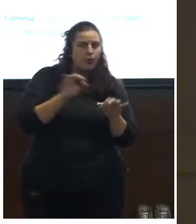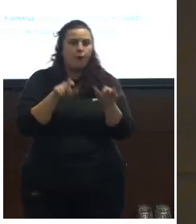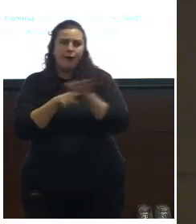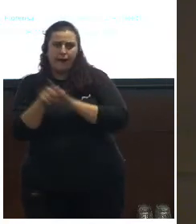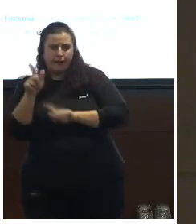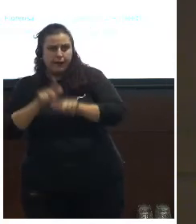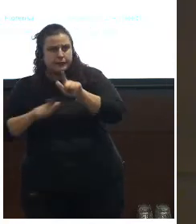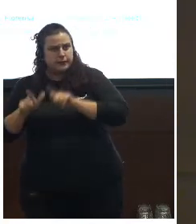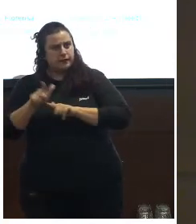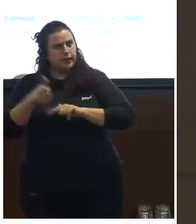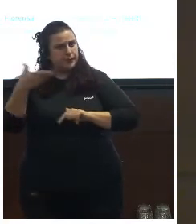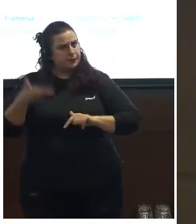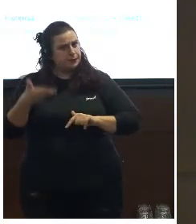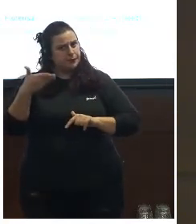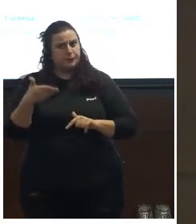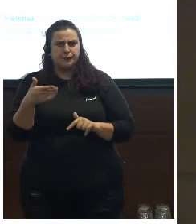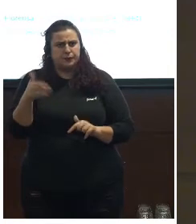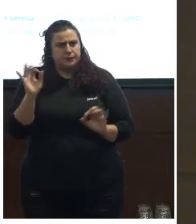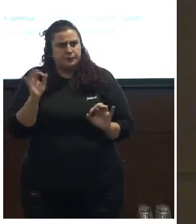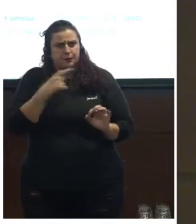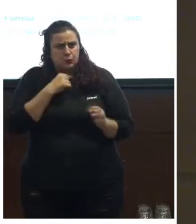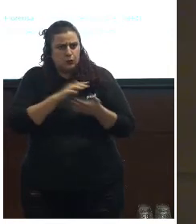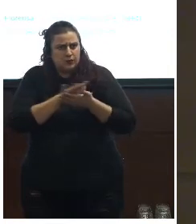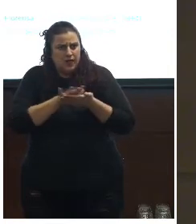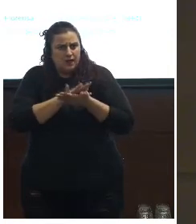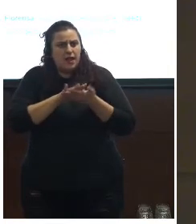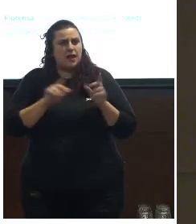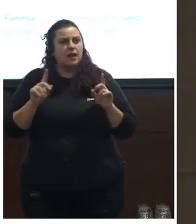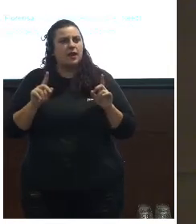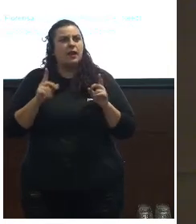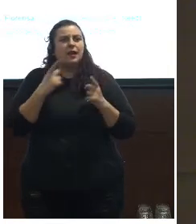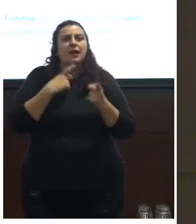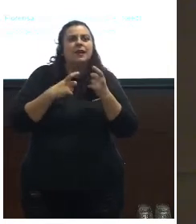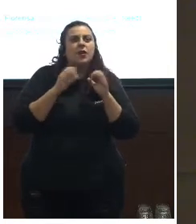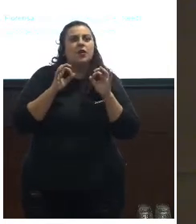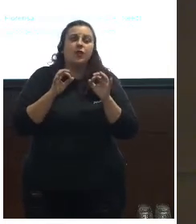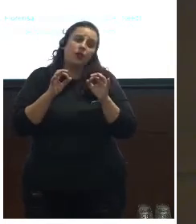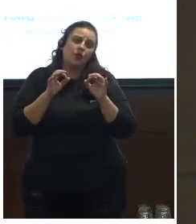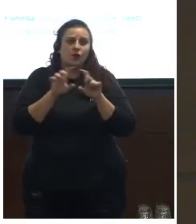in the accessible travel business. So first of all, I'd like to give the word to Mirjam.